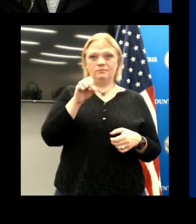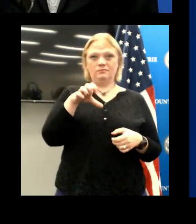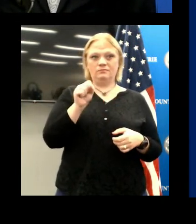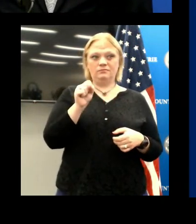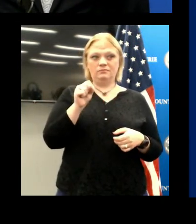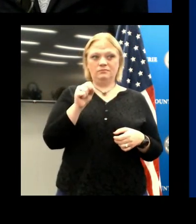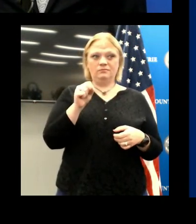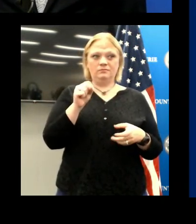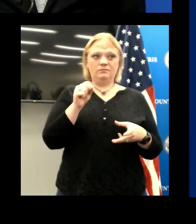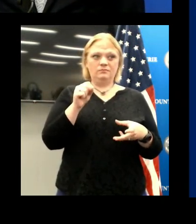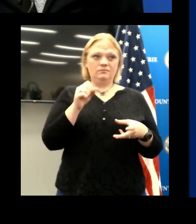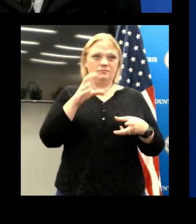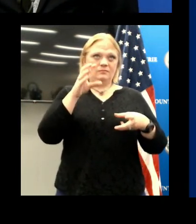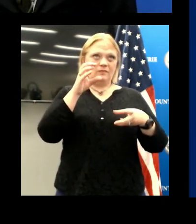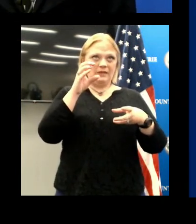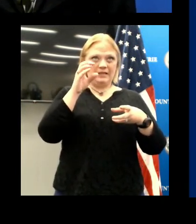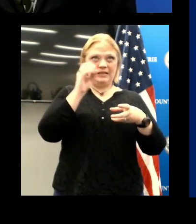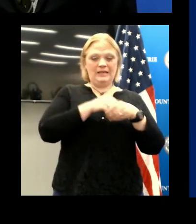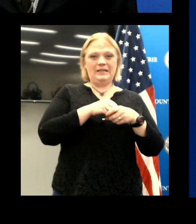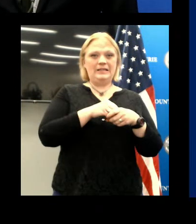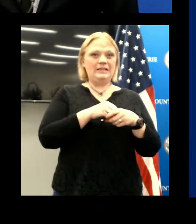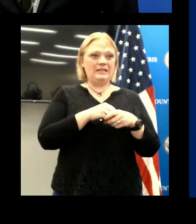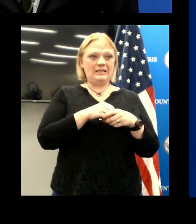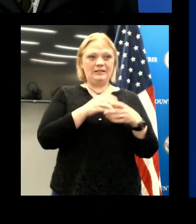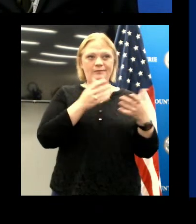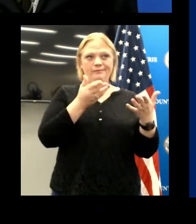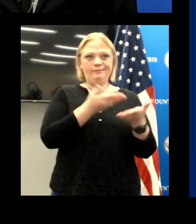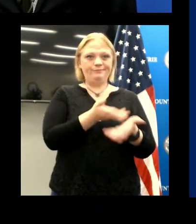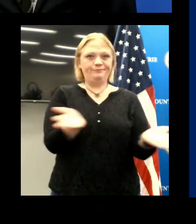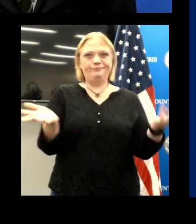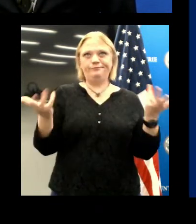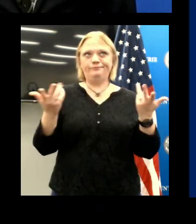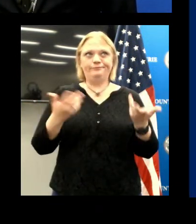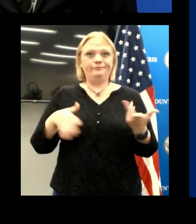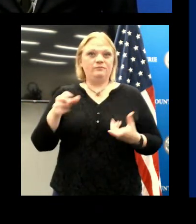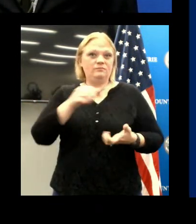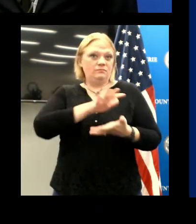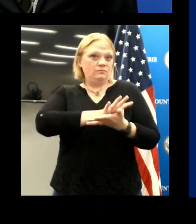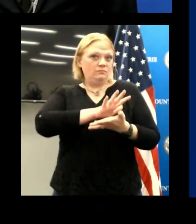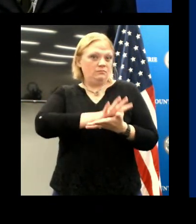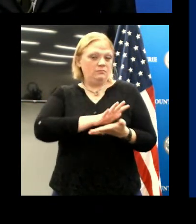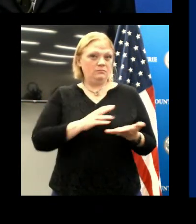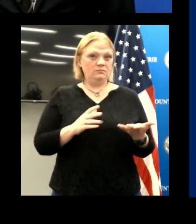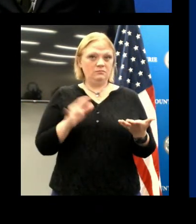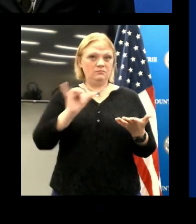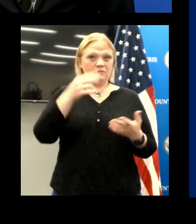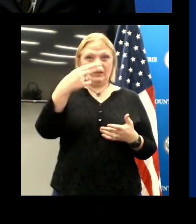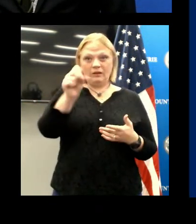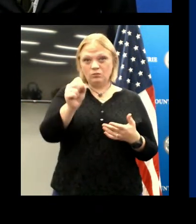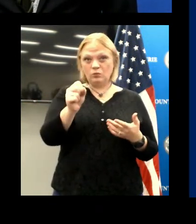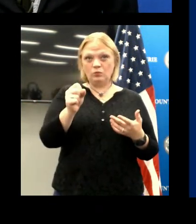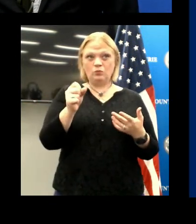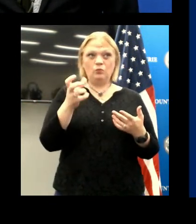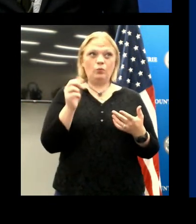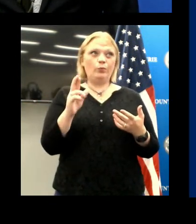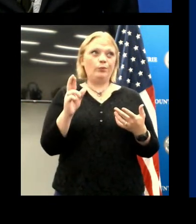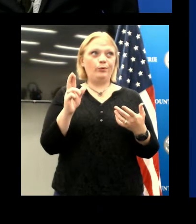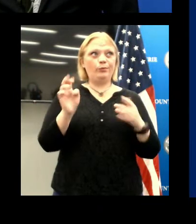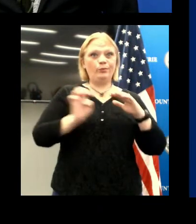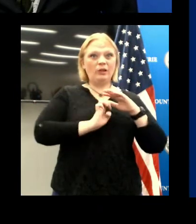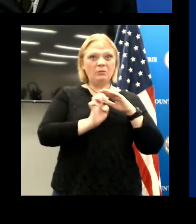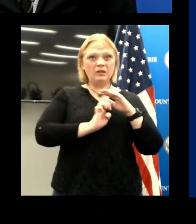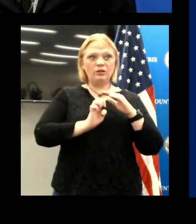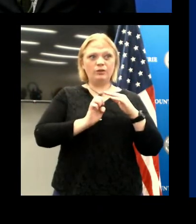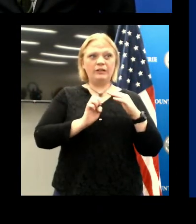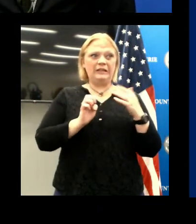in those that are either in school, such as high school or elementary